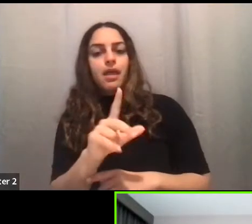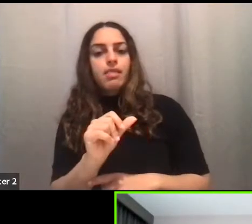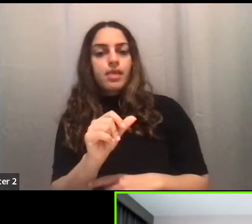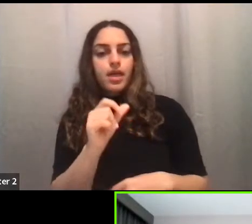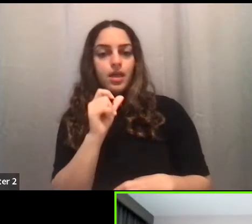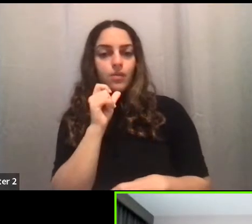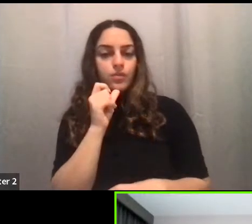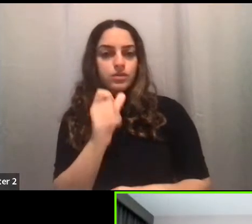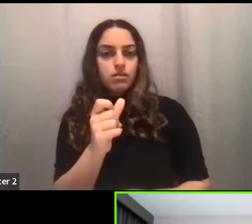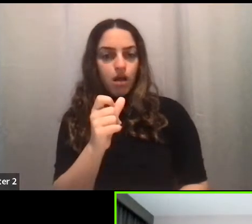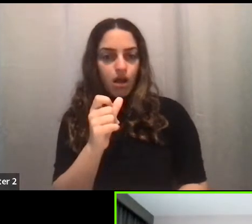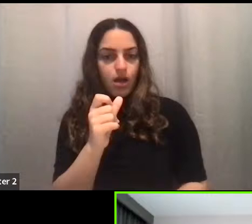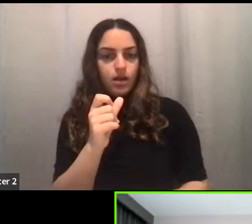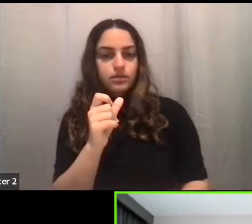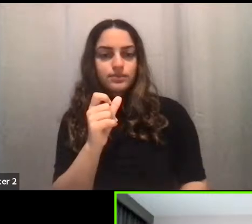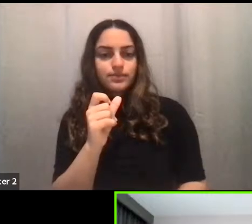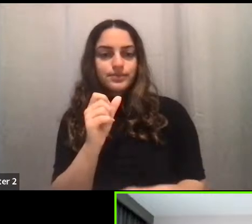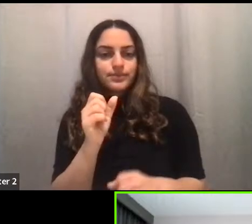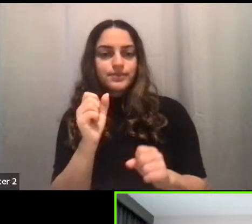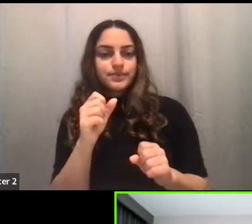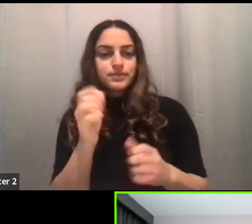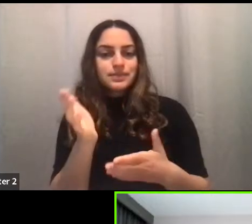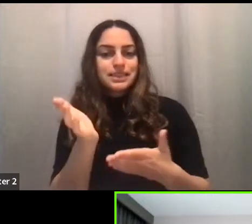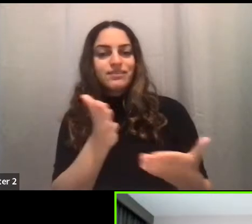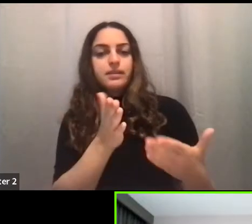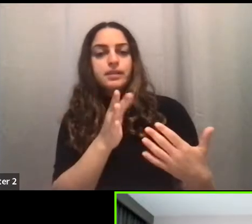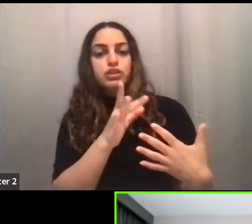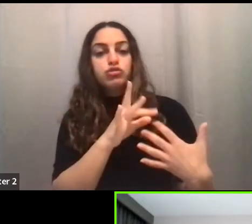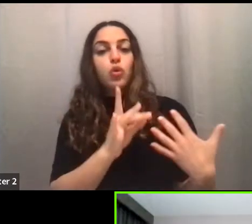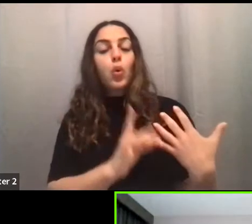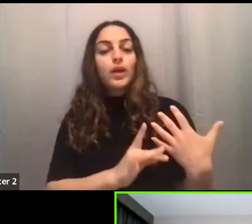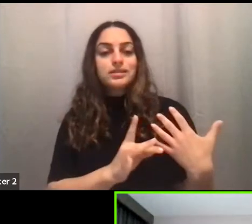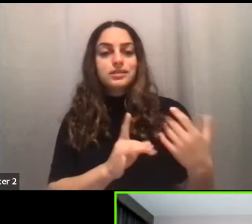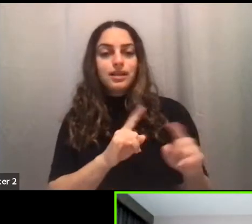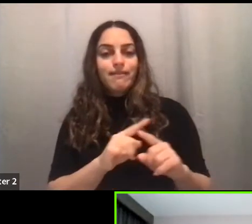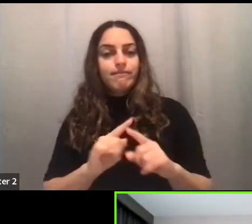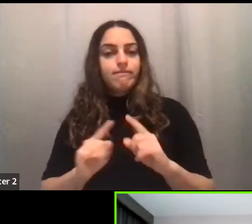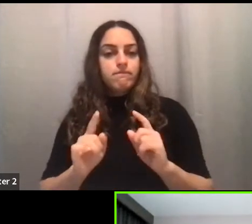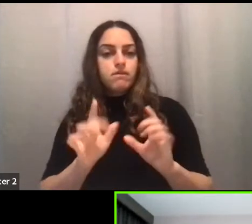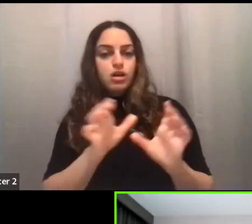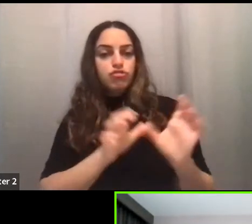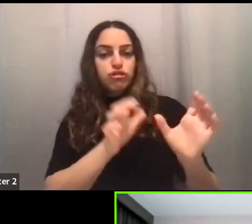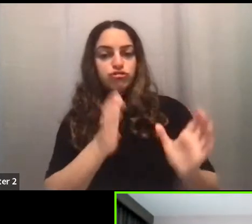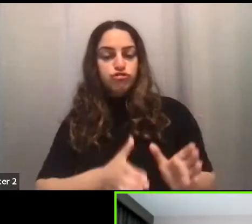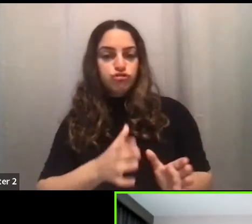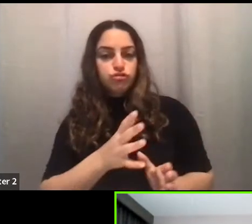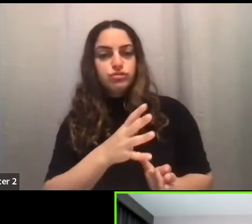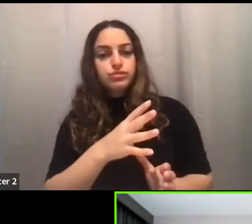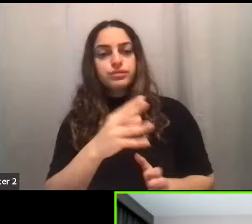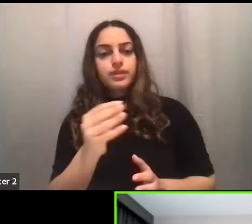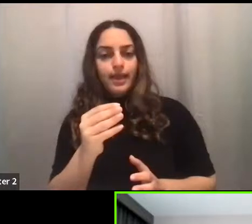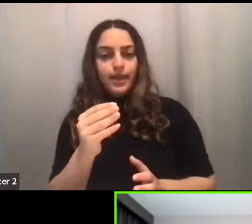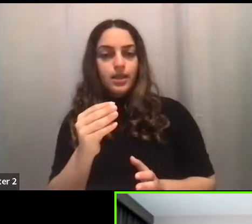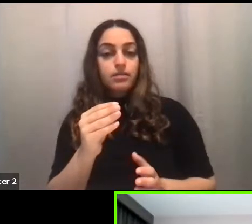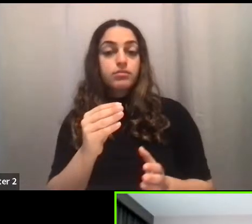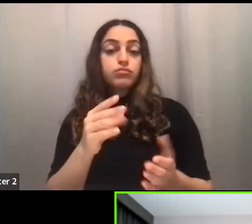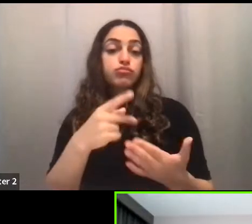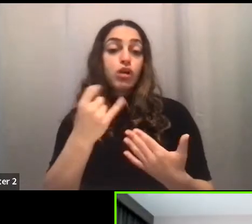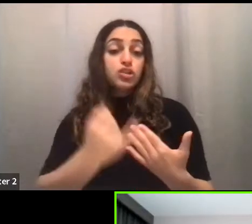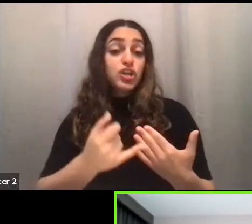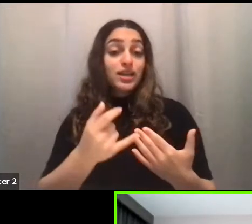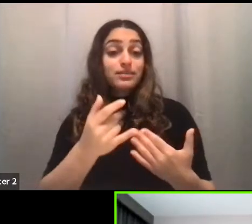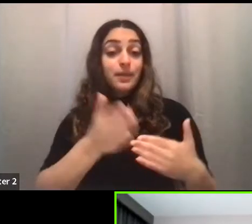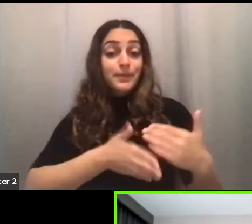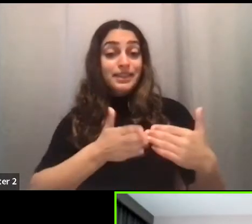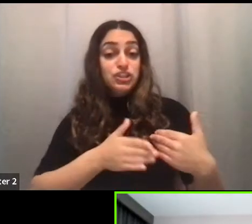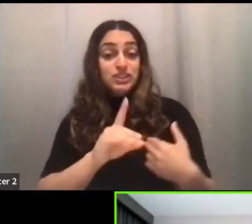to deliver the choice of contractors and of project completion dates uh that they needed